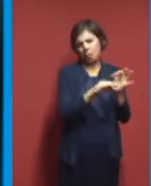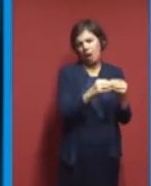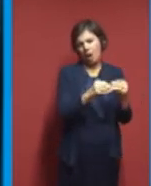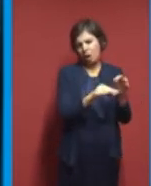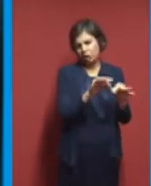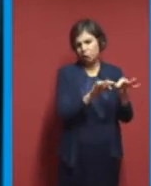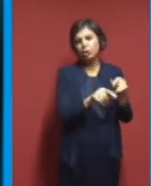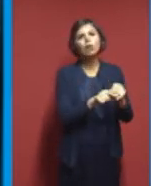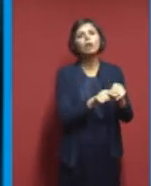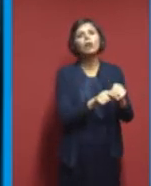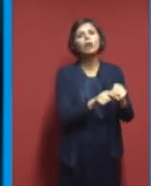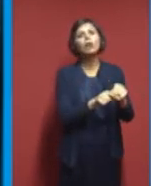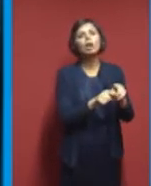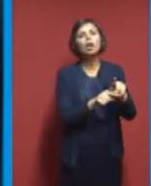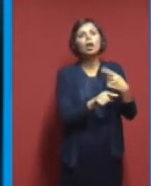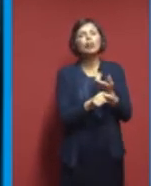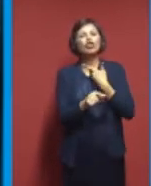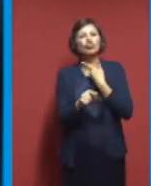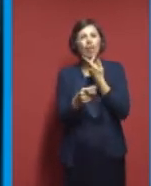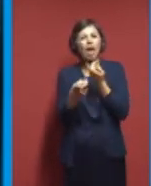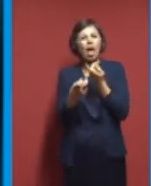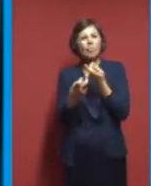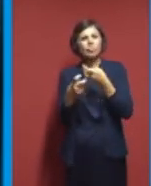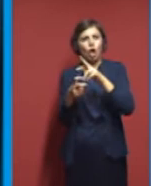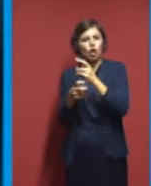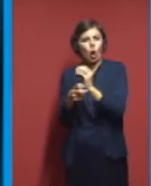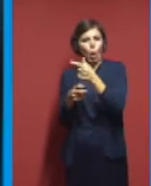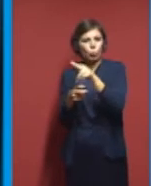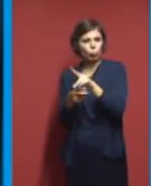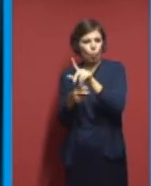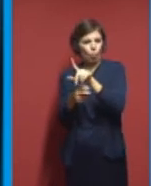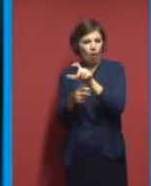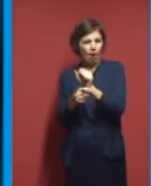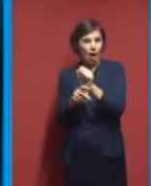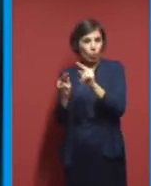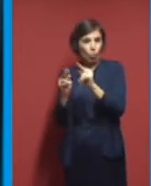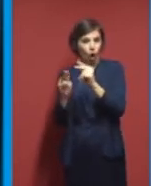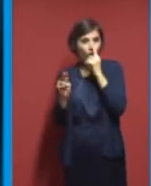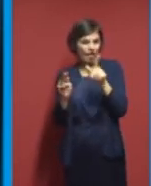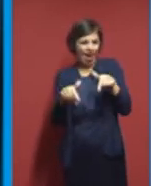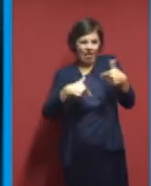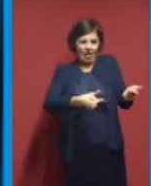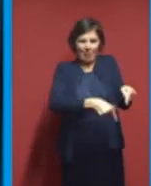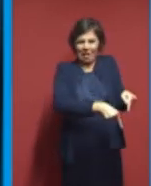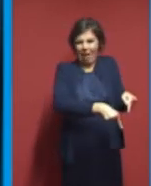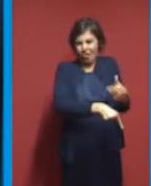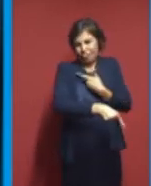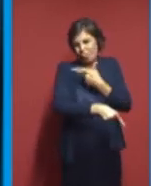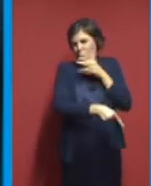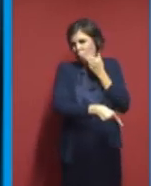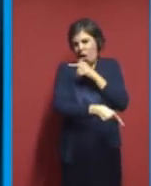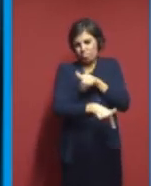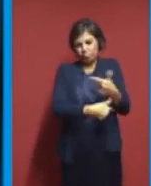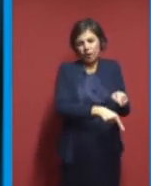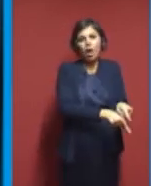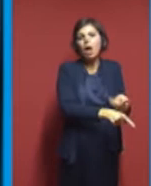own ligaments, and they held everything together with biopolymers and metal screws. And she's really grateful about this. But she'll also be the